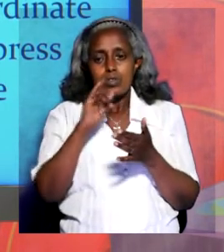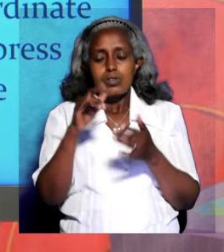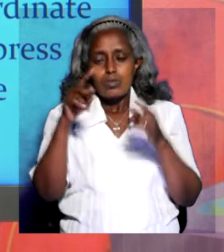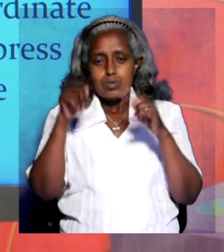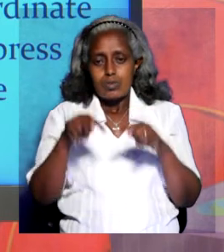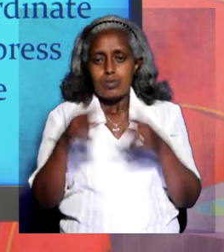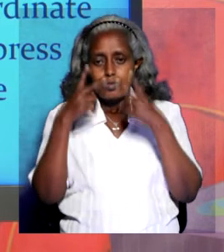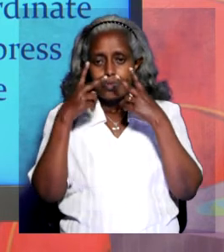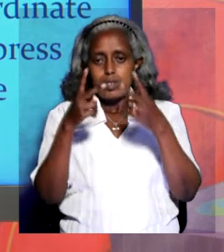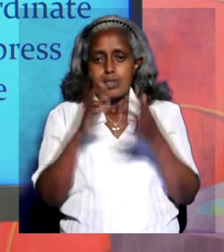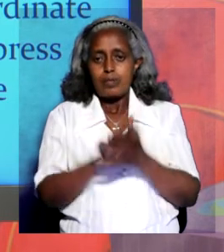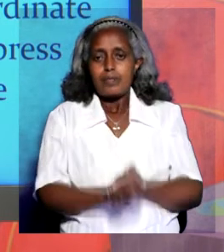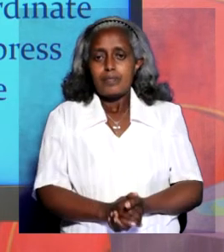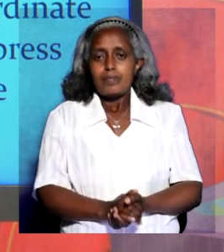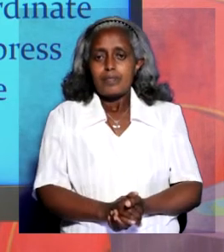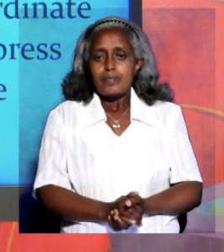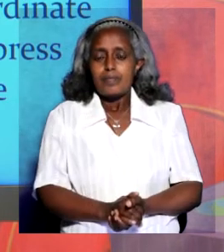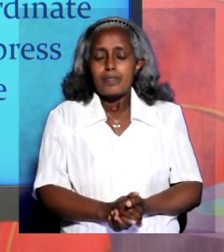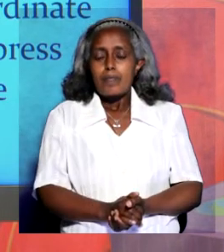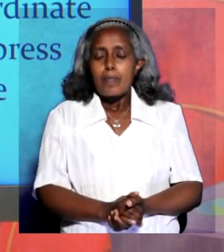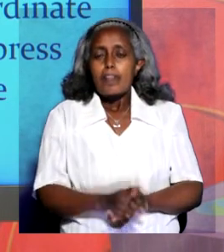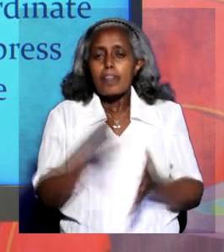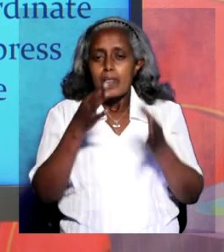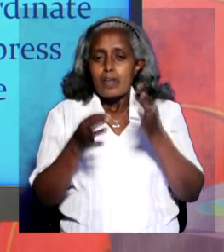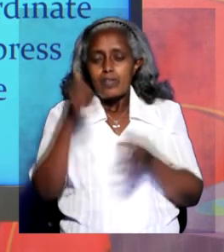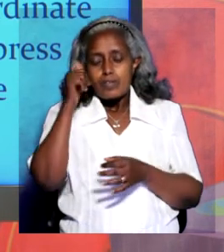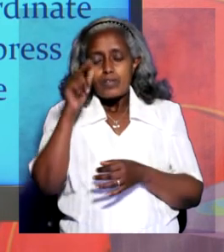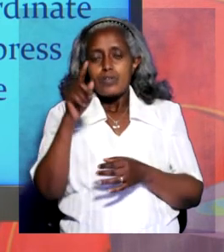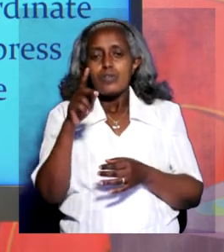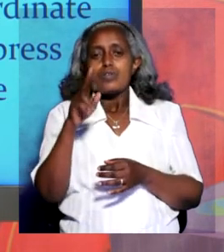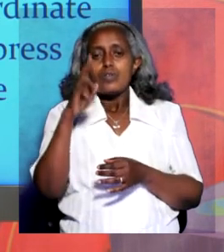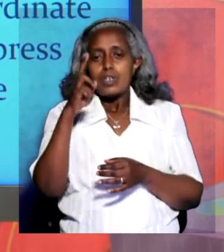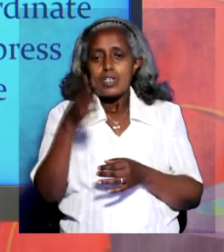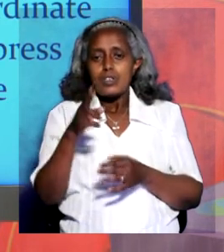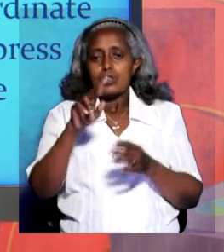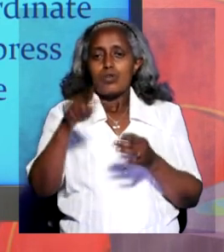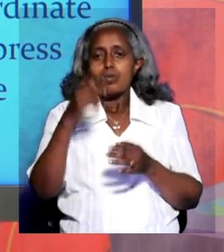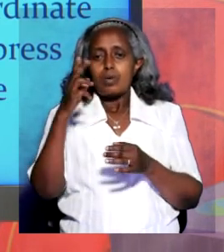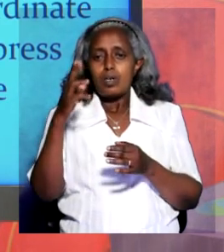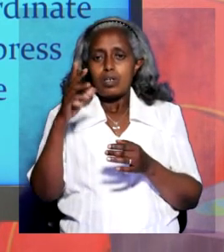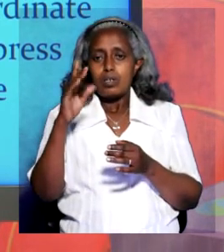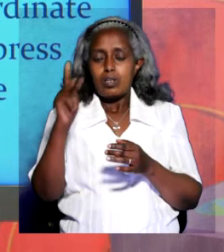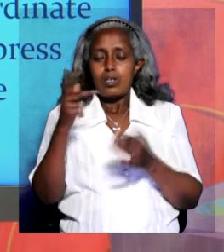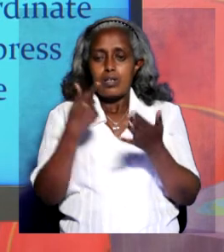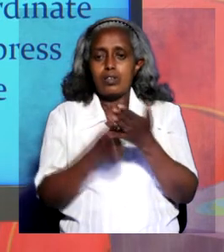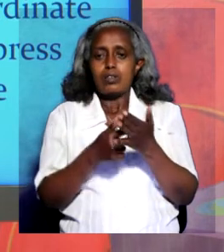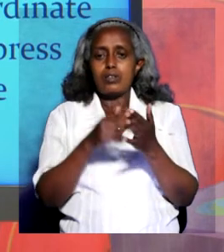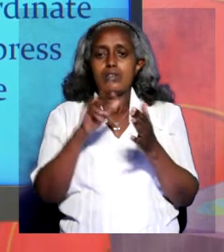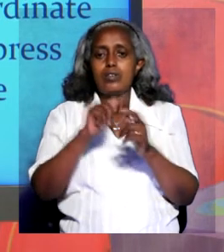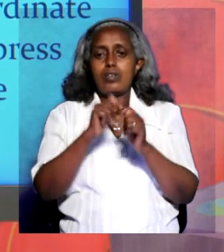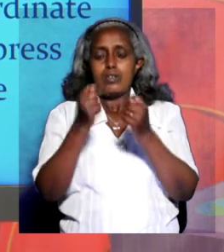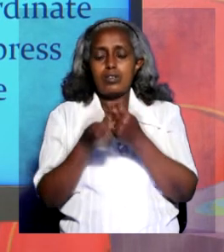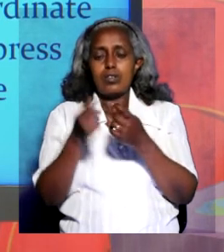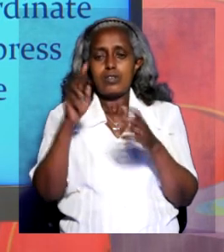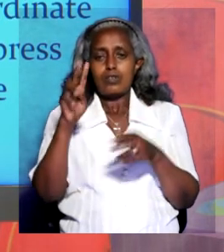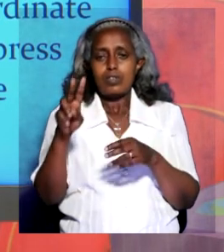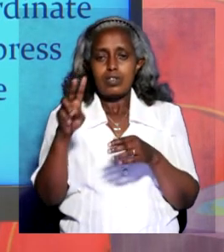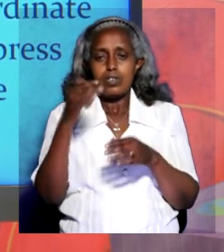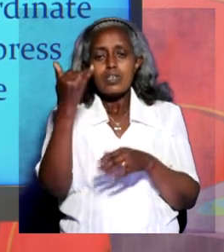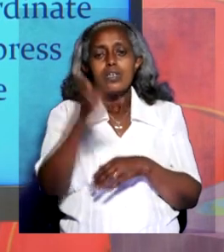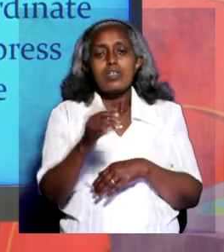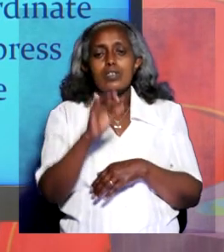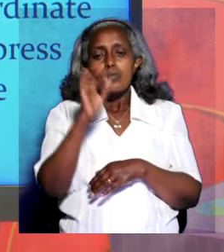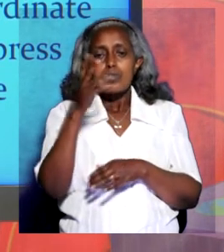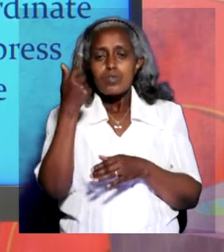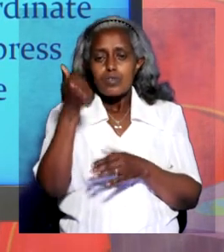today is, if u is h comma k, is a translation vector, then the image of